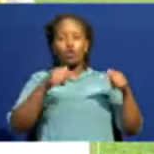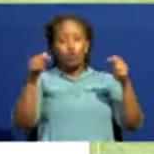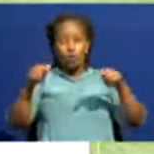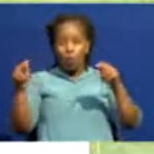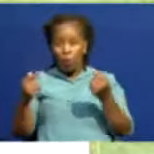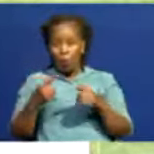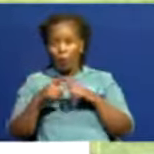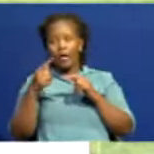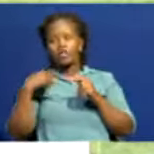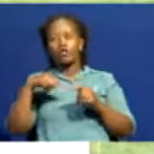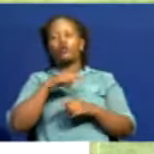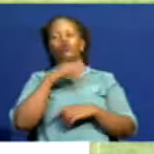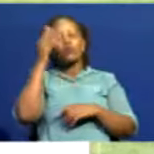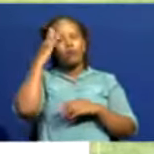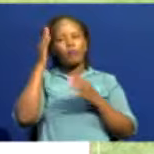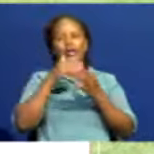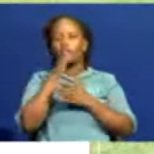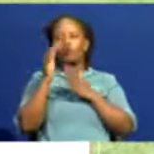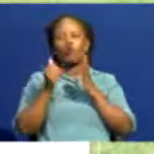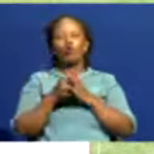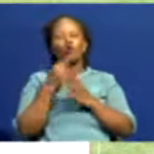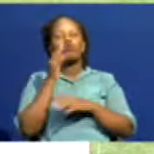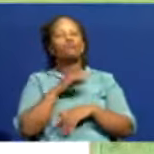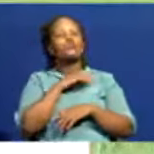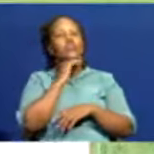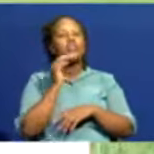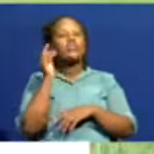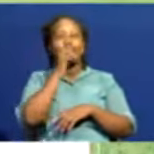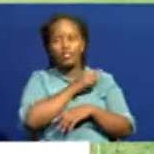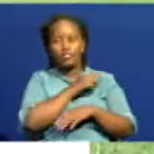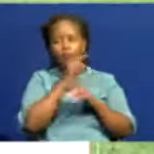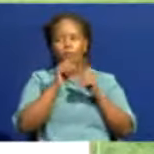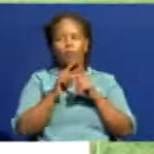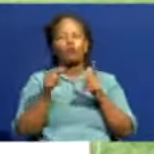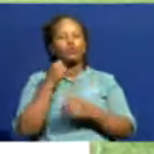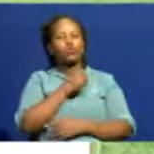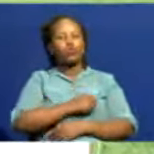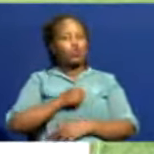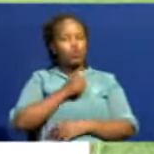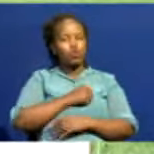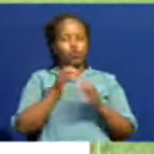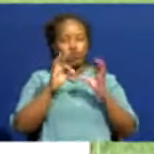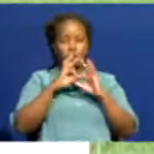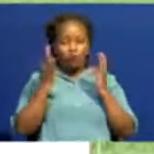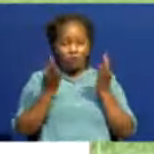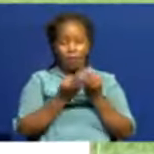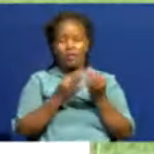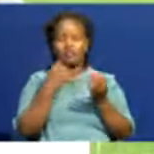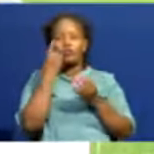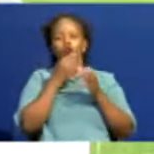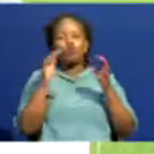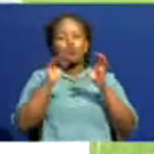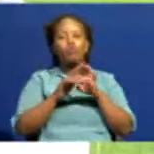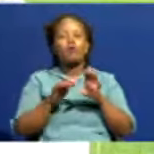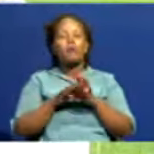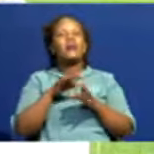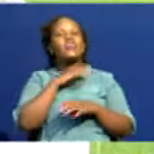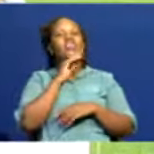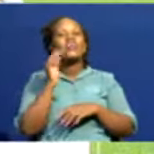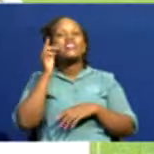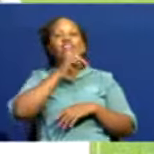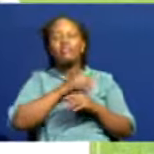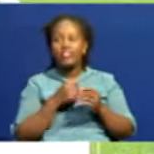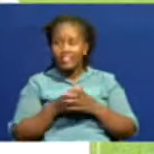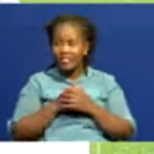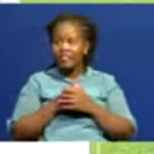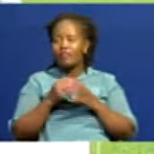died. The British government further extended an olive branch to families whose members succumbed during the First and Second World War. And for those families